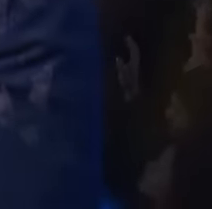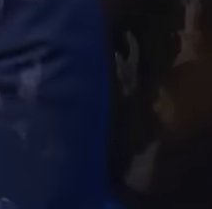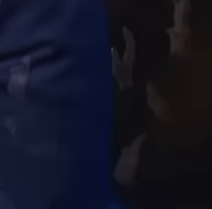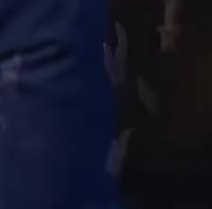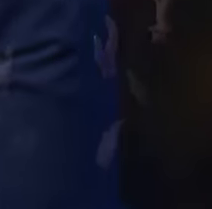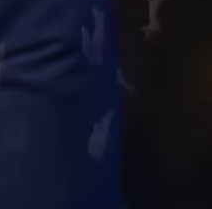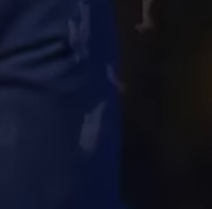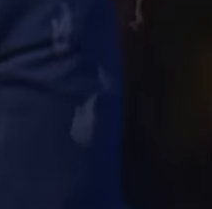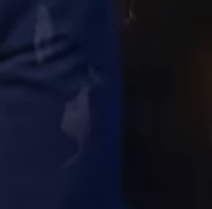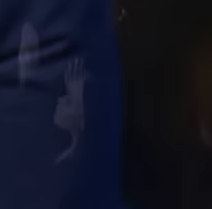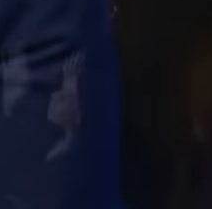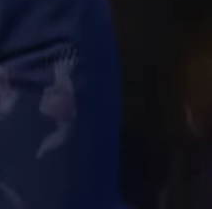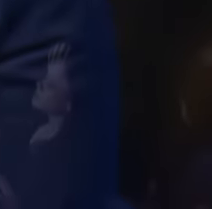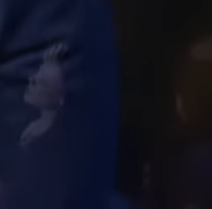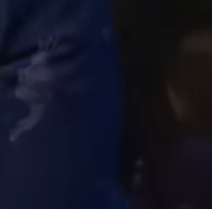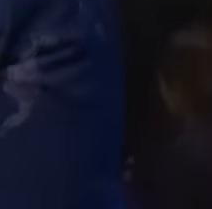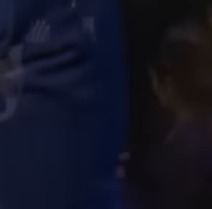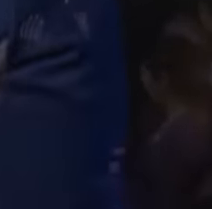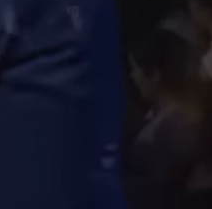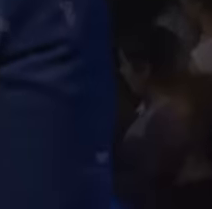God.